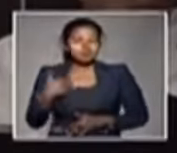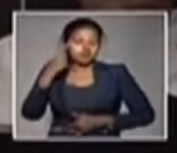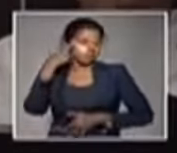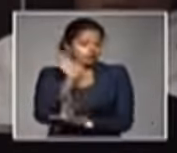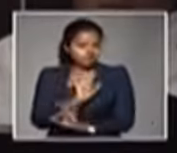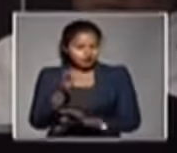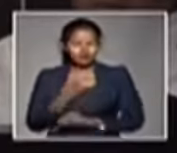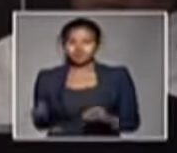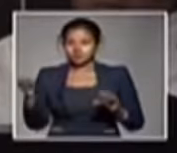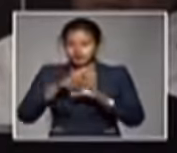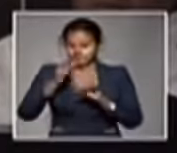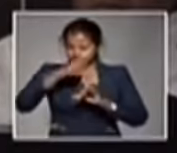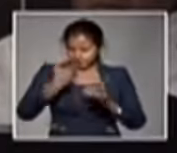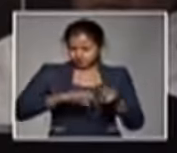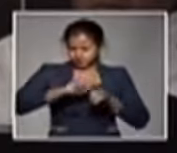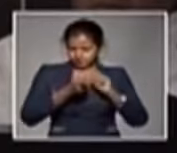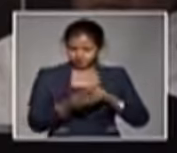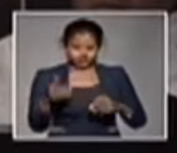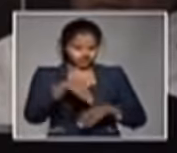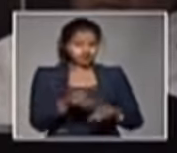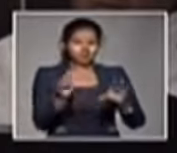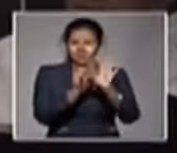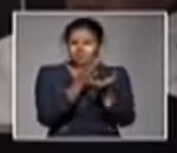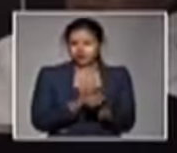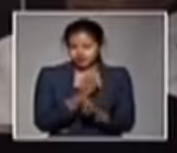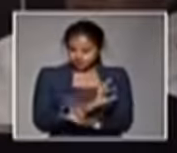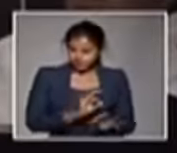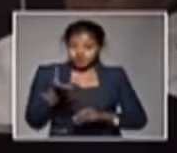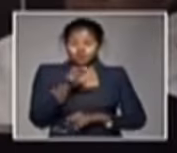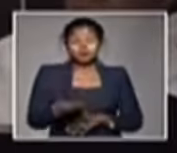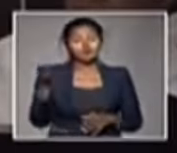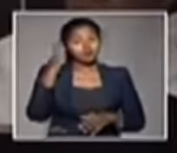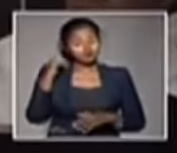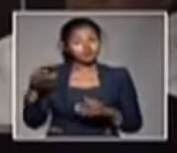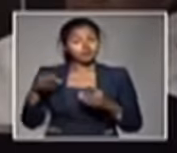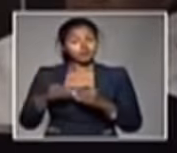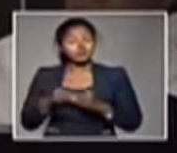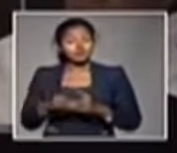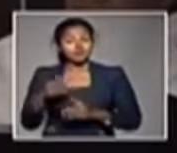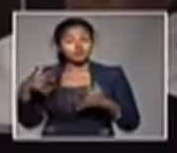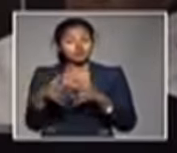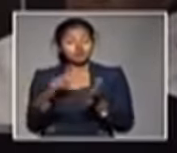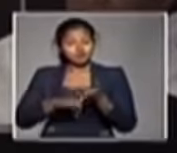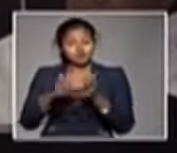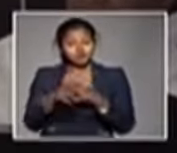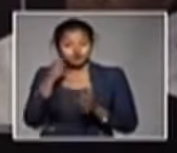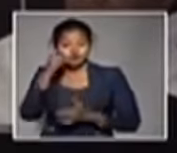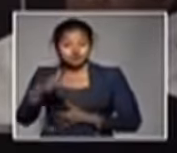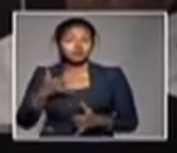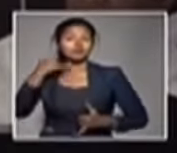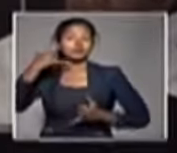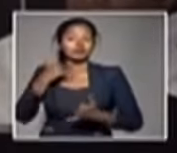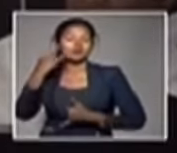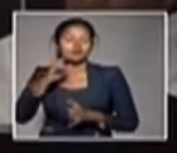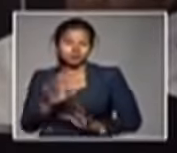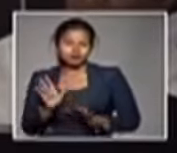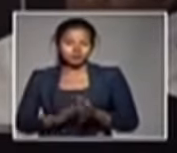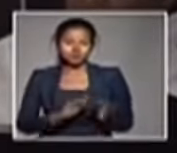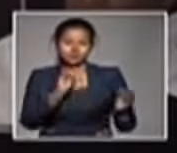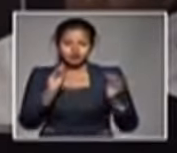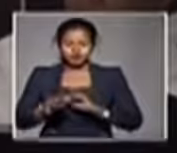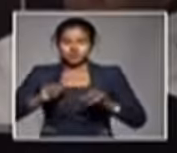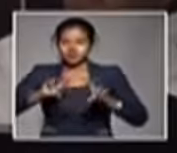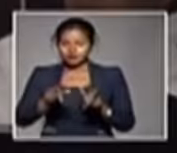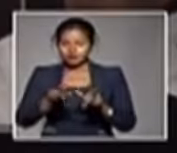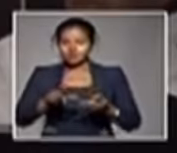to bring out personal matters at this forum. However, his wife, Sashi Veerawansa, has spoken to me over the phone. Let me table the recordings